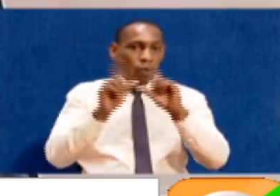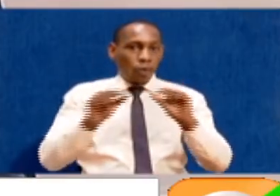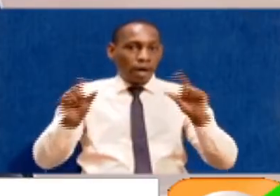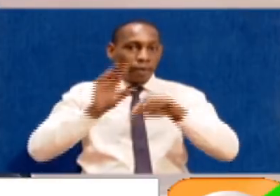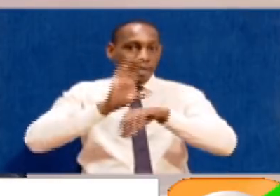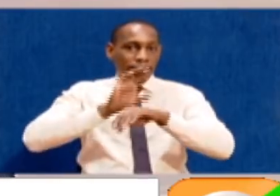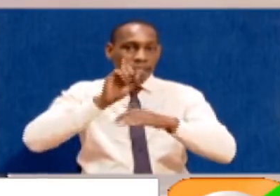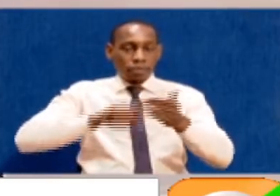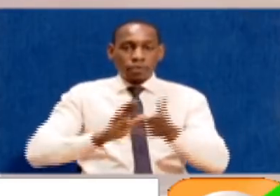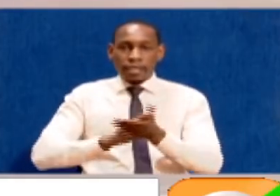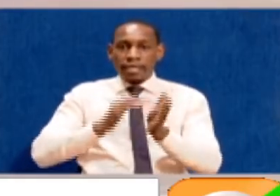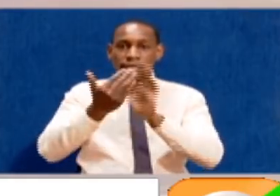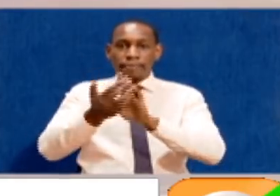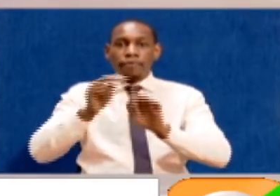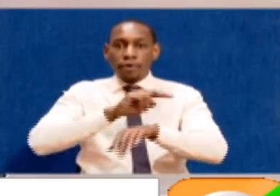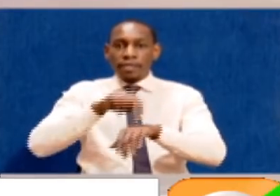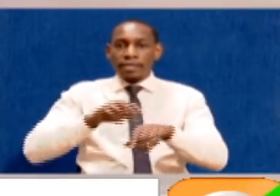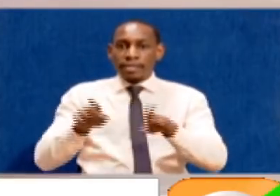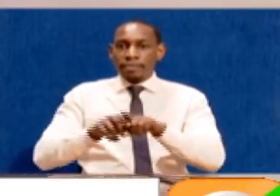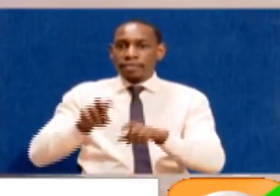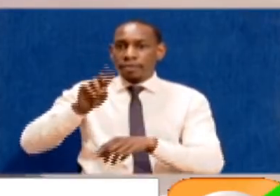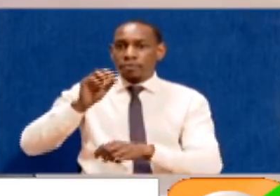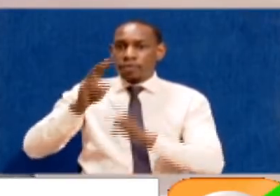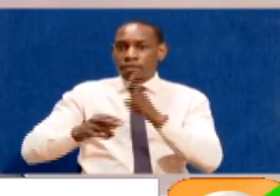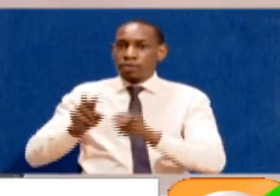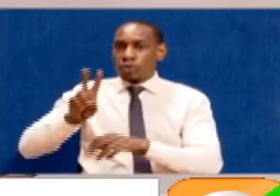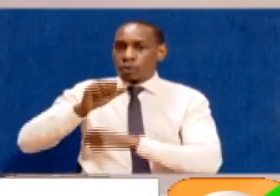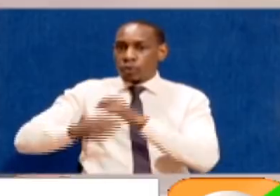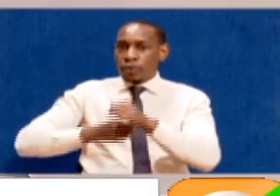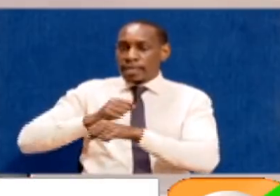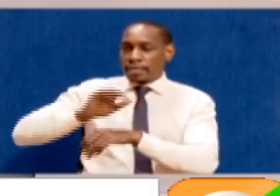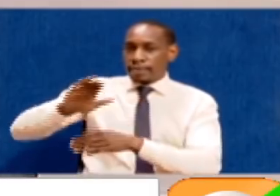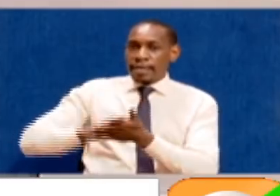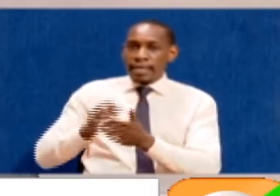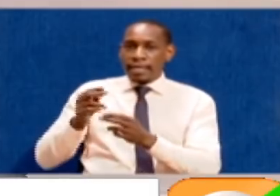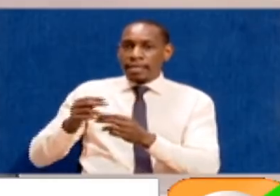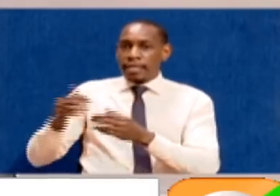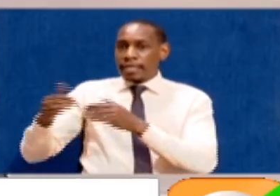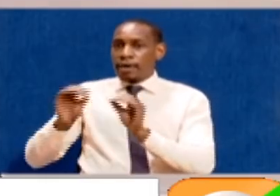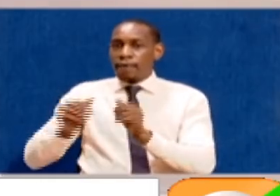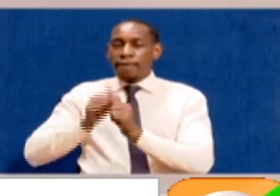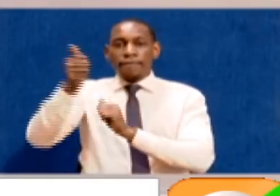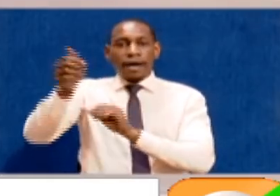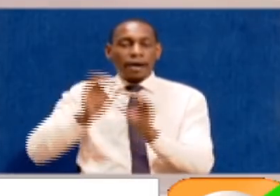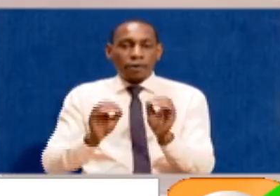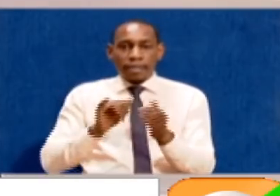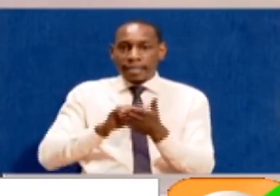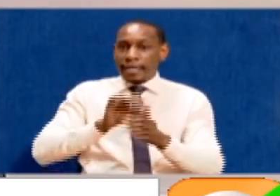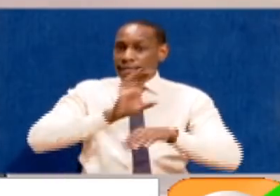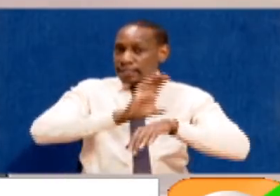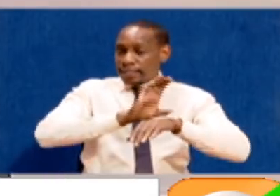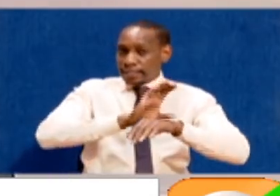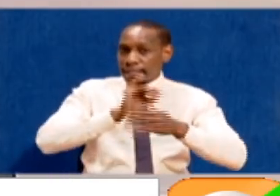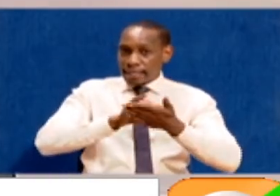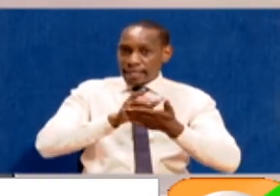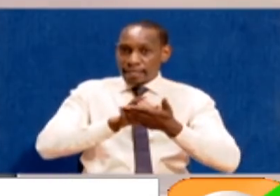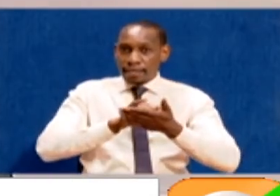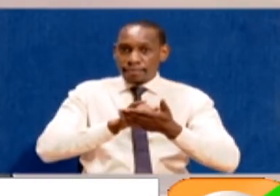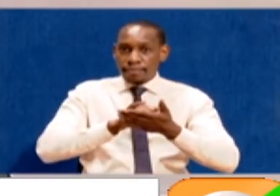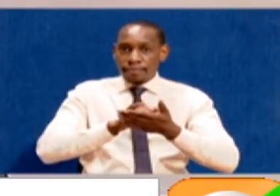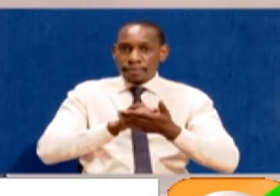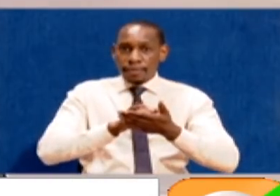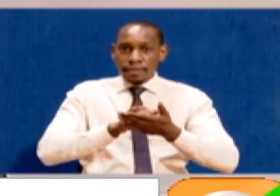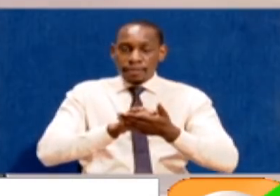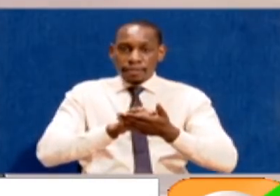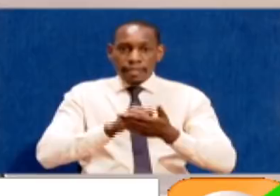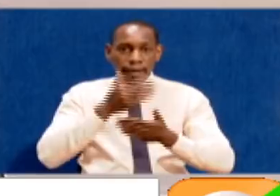message of the church be to the nation? And also 2022, 2 years away, not too near, not too far as well. Could the church be the key